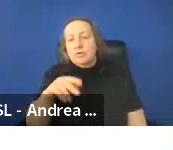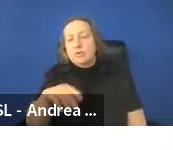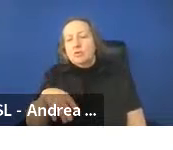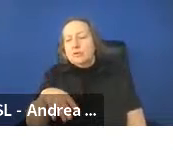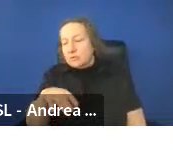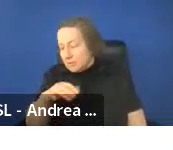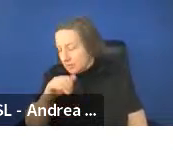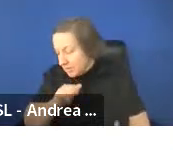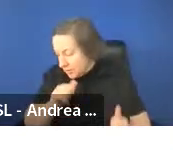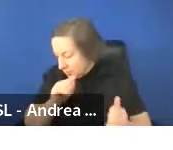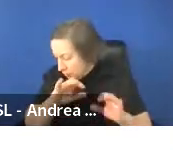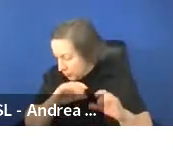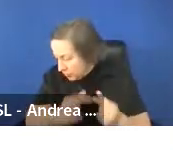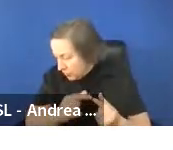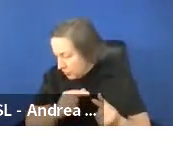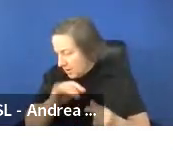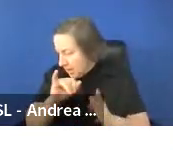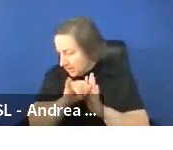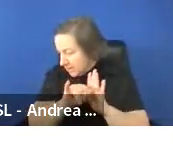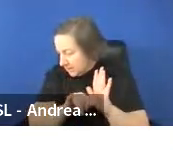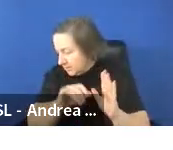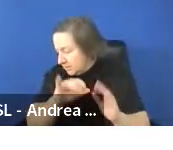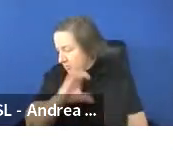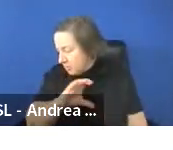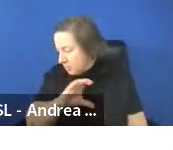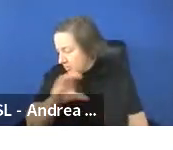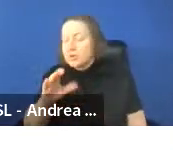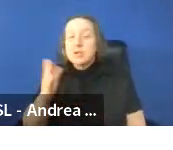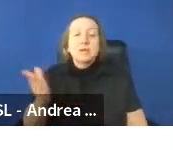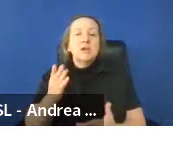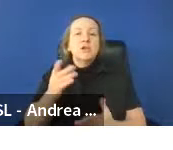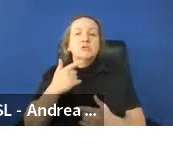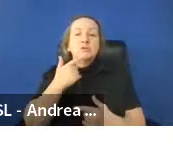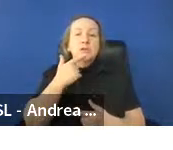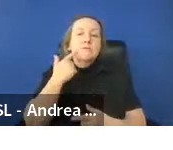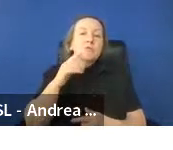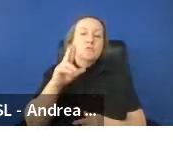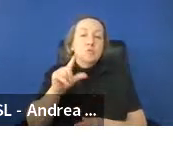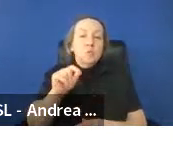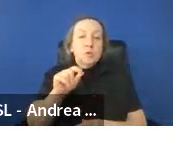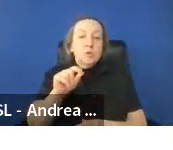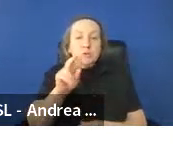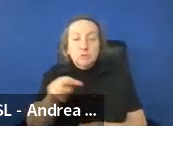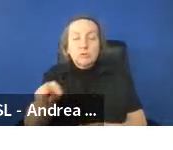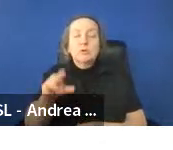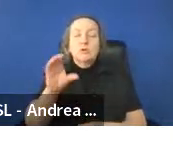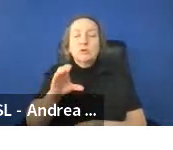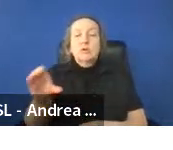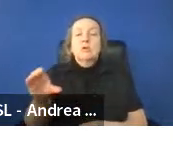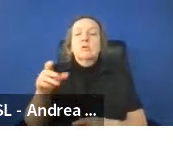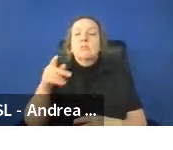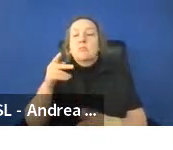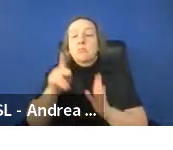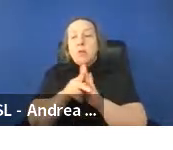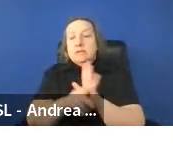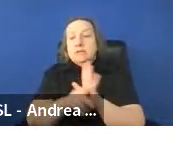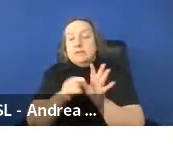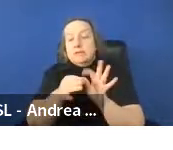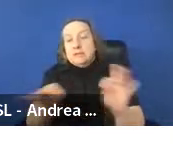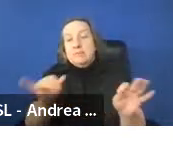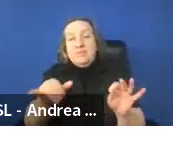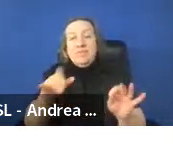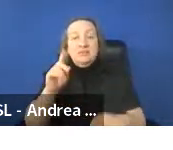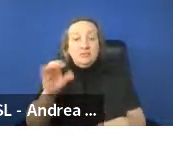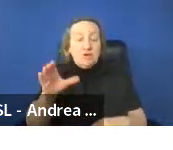Identity Clark County. Today, I'm here to present for the record the 2022 Clark County Transportation Alliance Policy Statement. This document brings